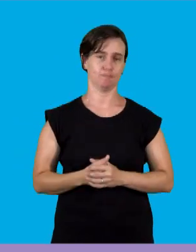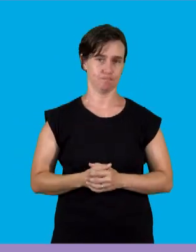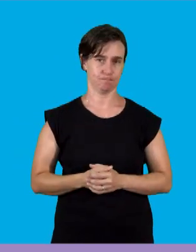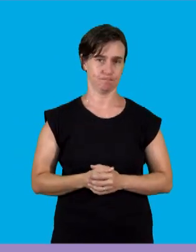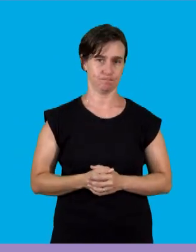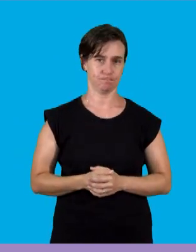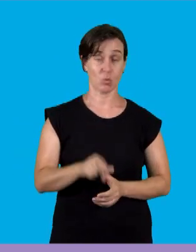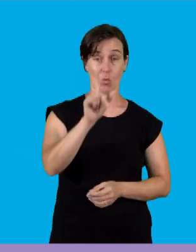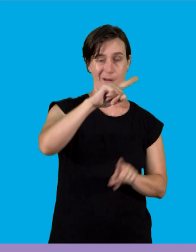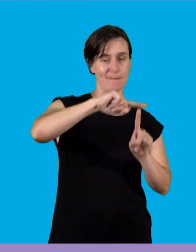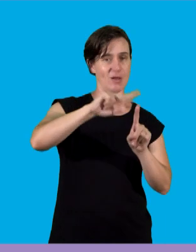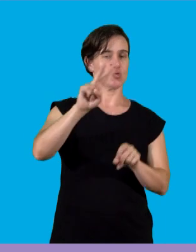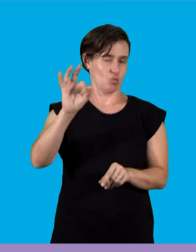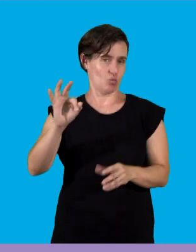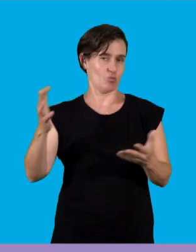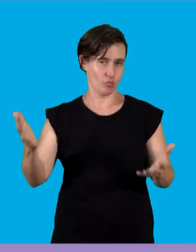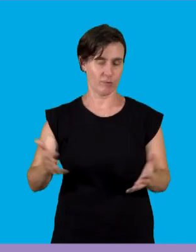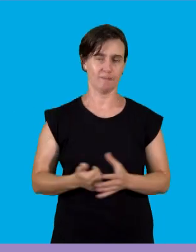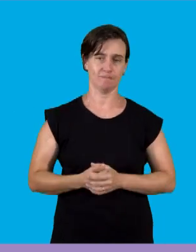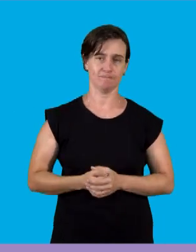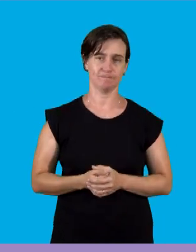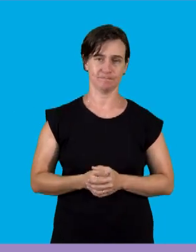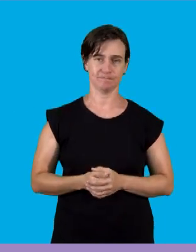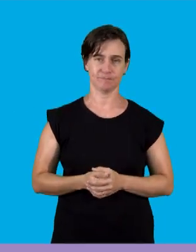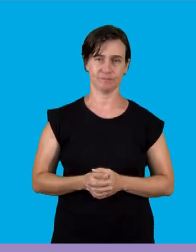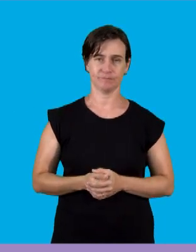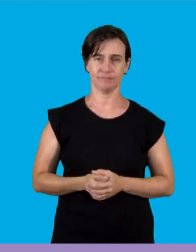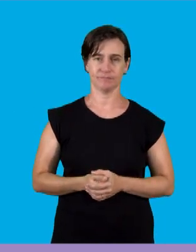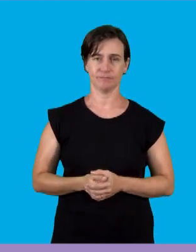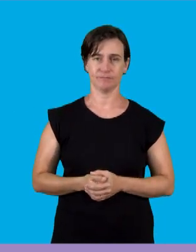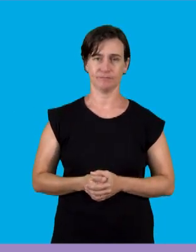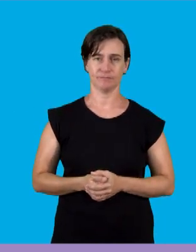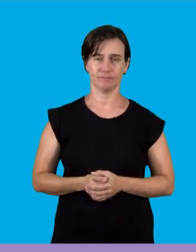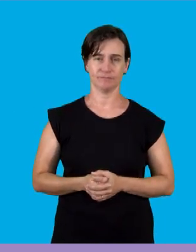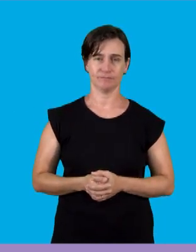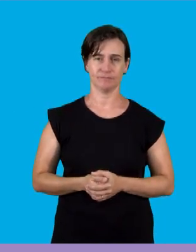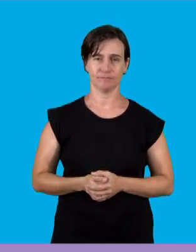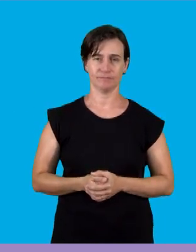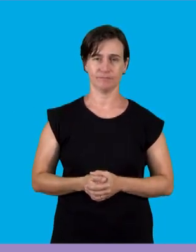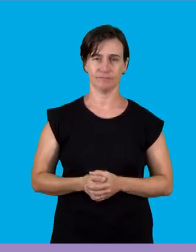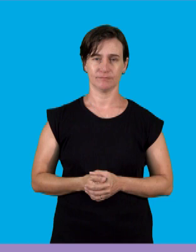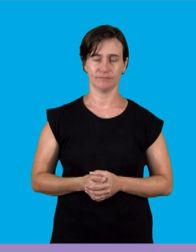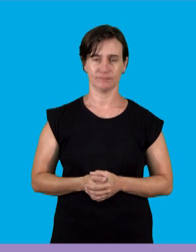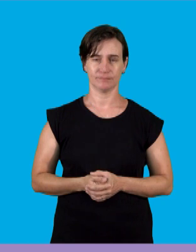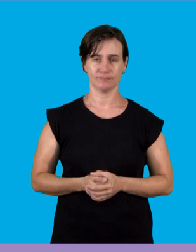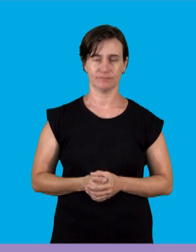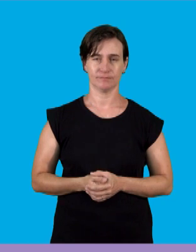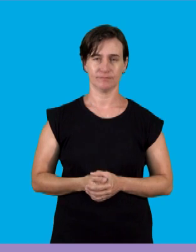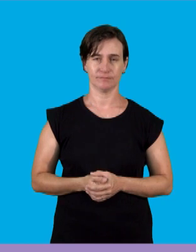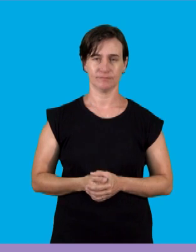because 1 plus 2 is equals to a 3. So our answer there is going to be P